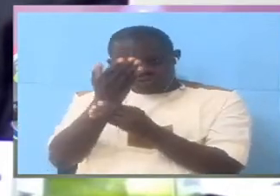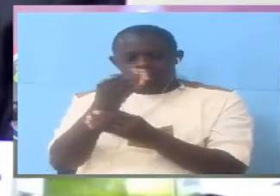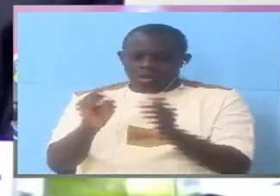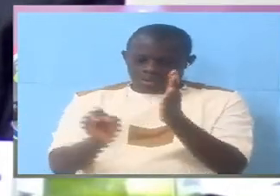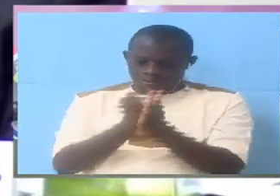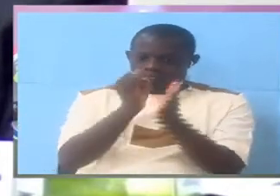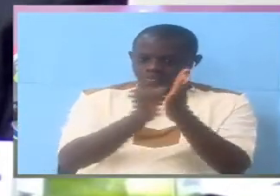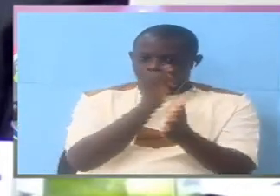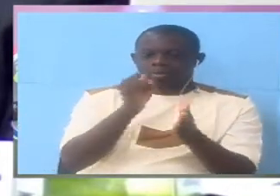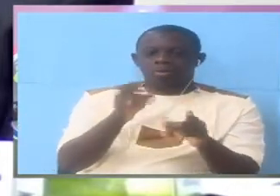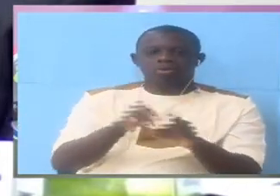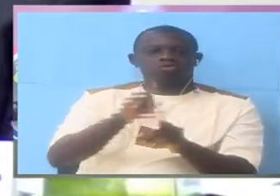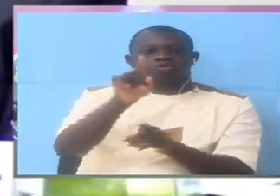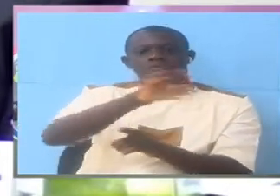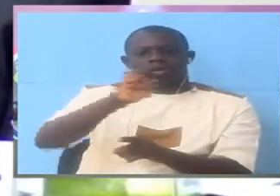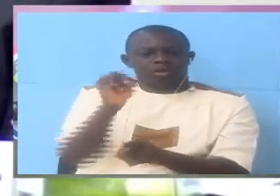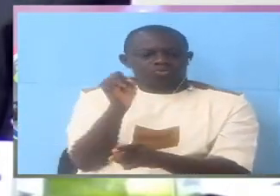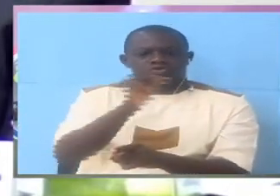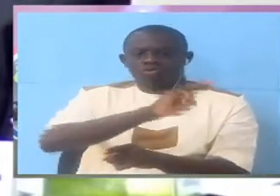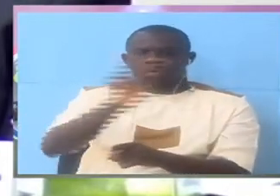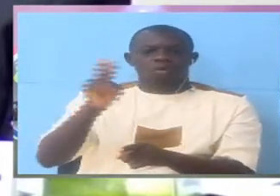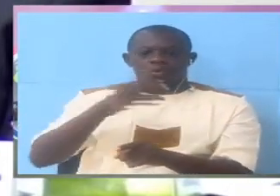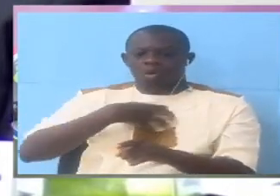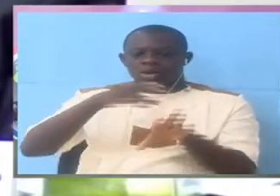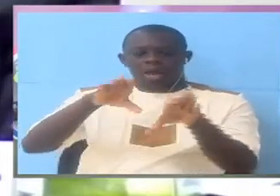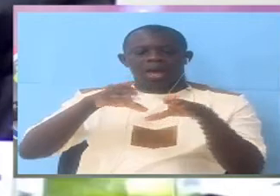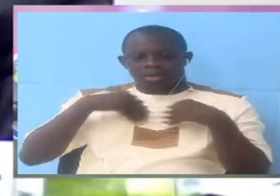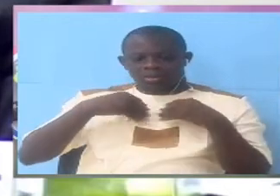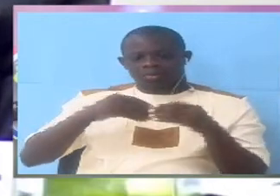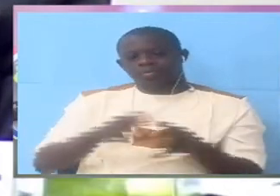You refused to accept that